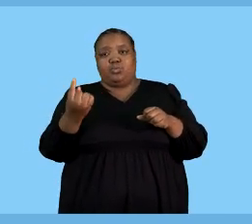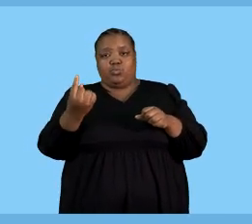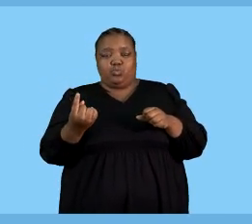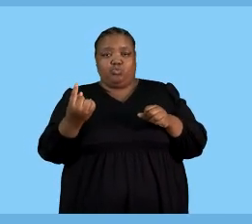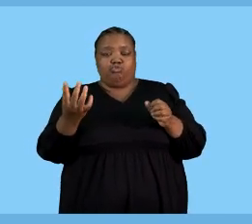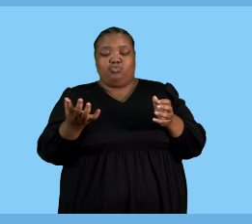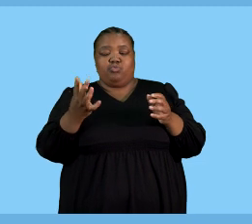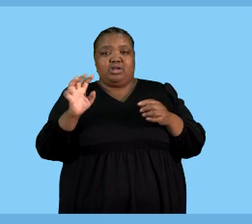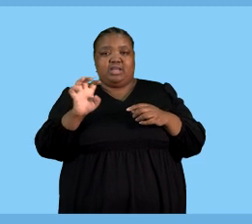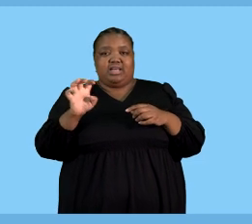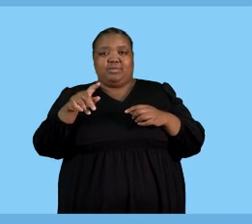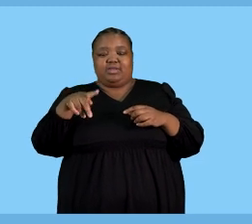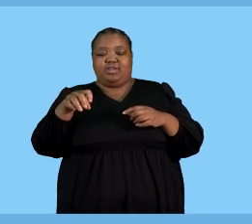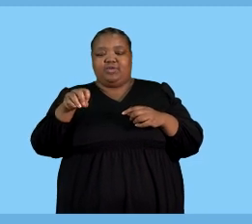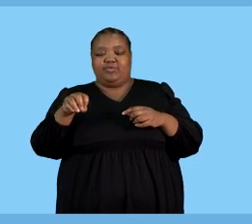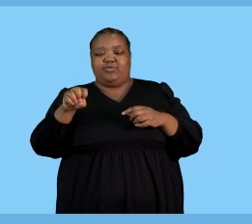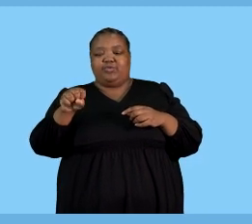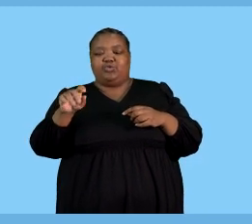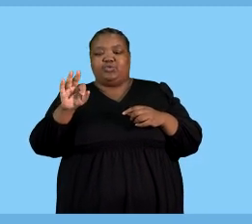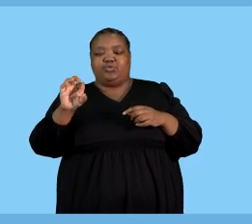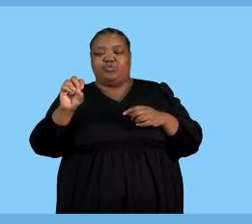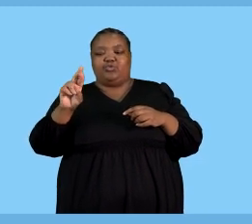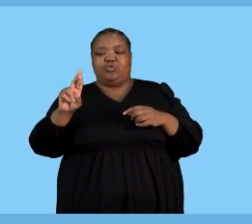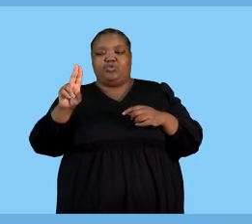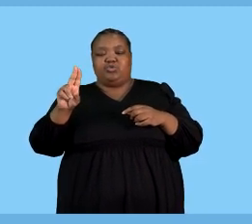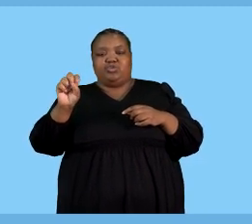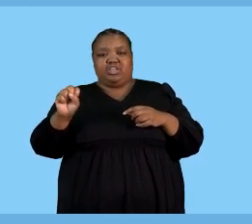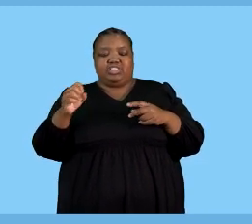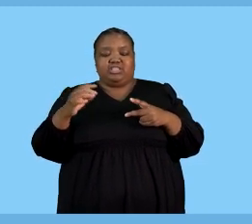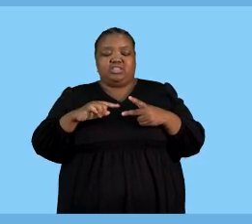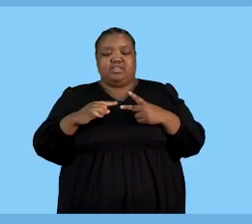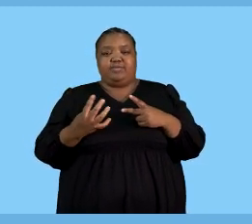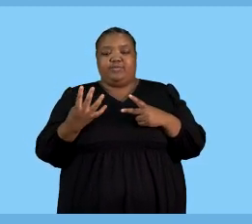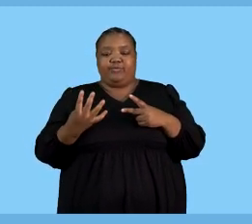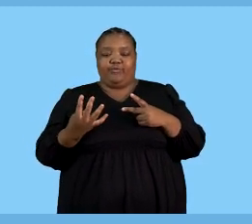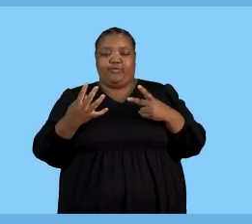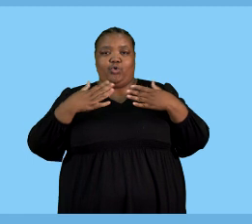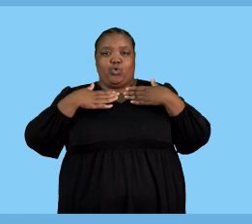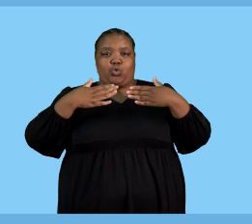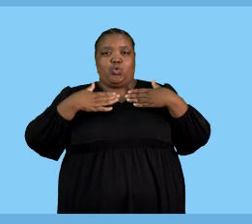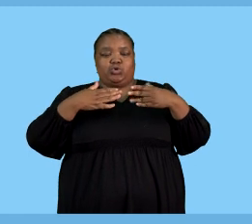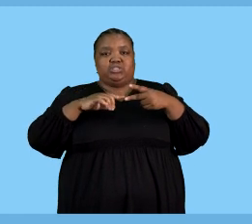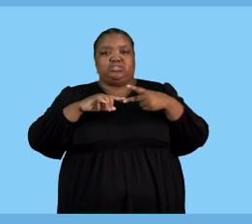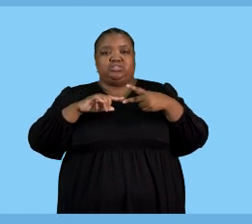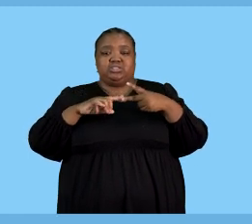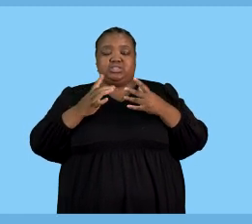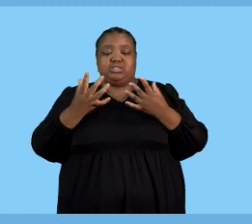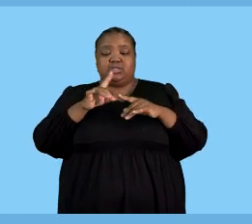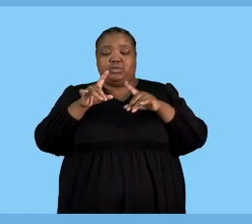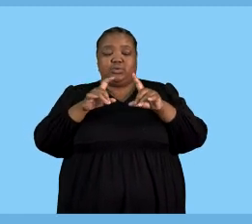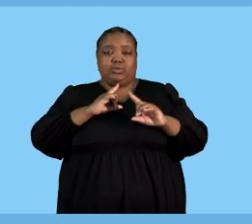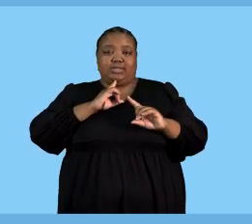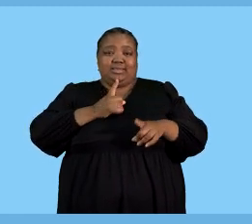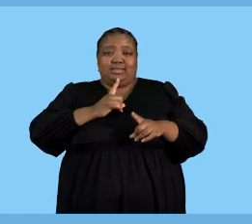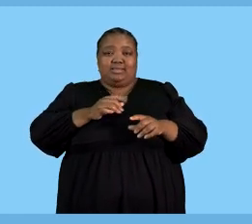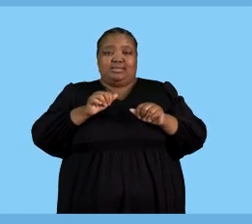there that we have 1 element of phosphorus, and then we have 4 oxygens. So therefore,